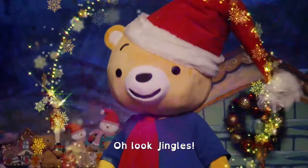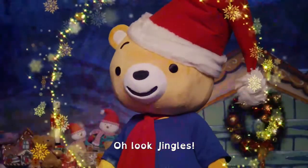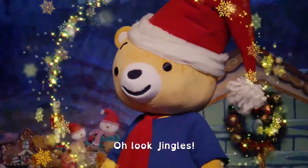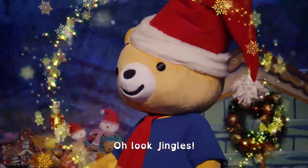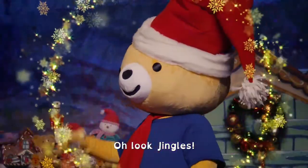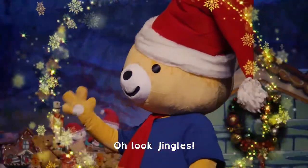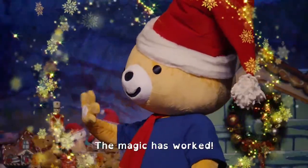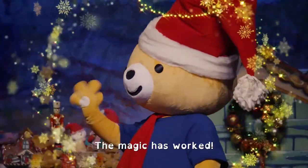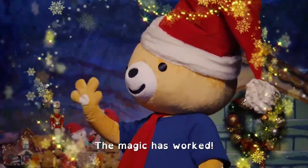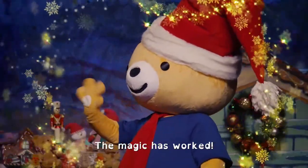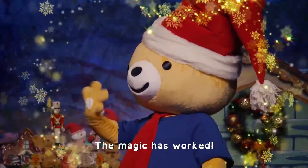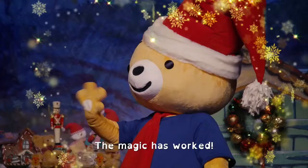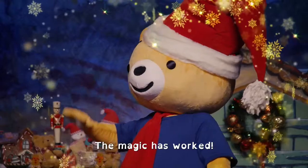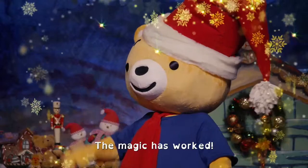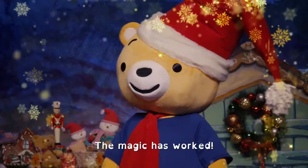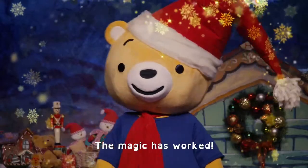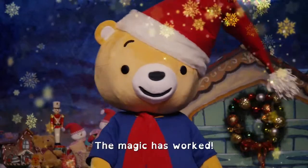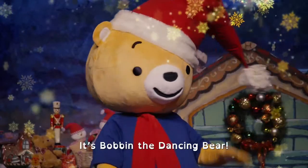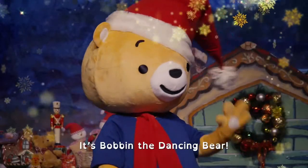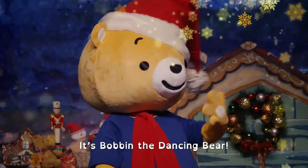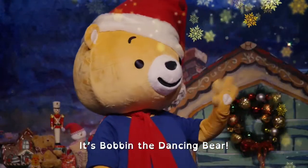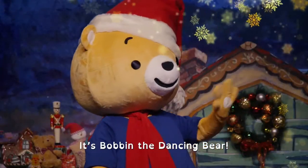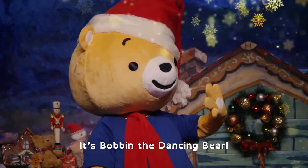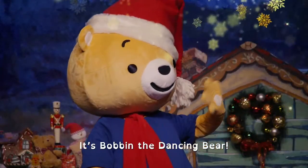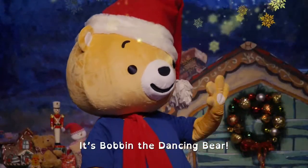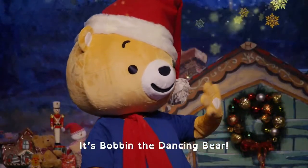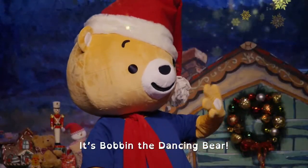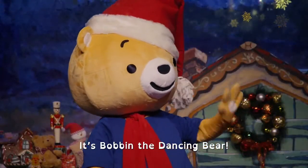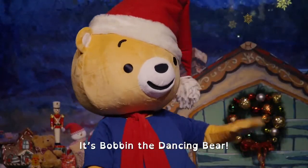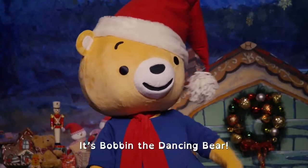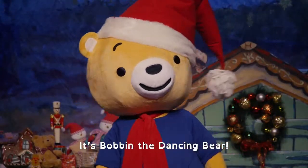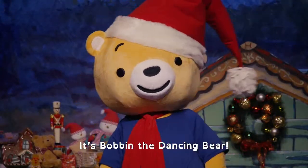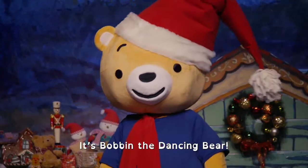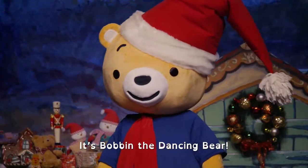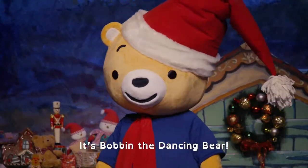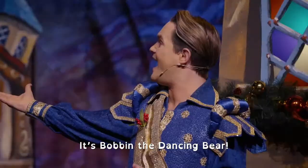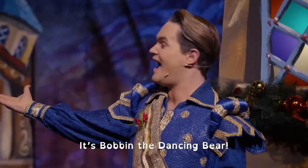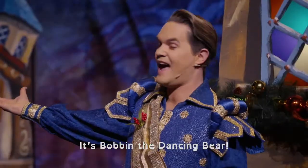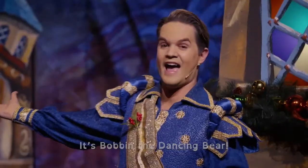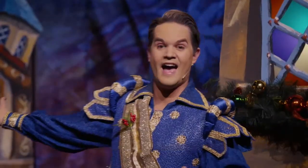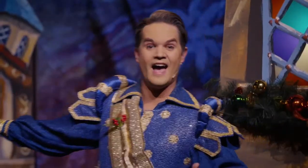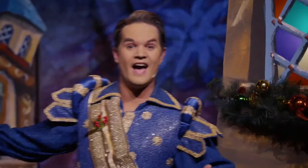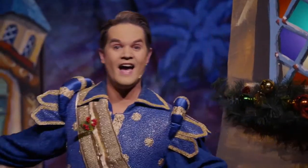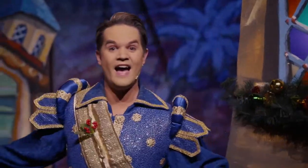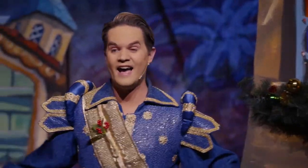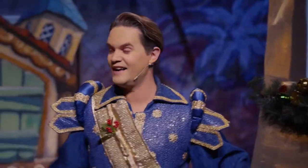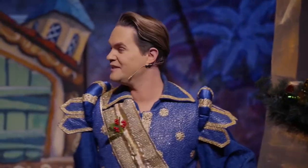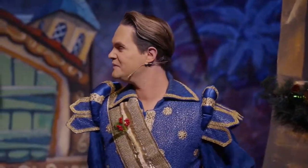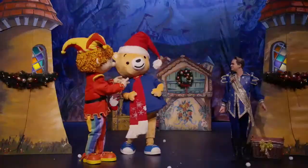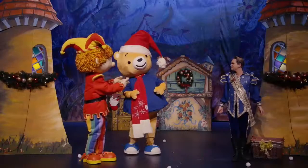Hullabaloo! Oh, look, Jingles, the magic has worked. It's Bobbin the Dancing Bear.